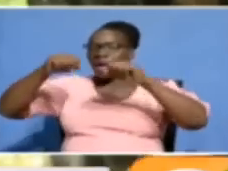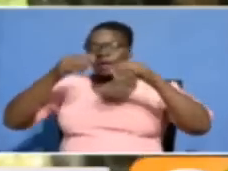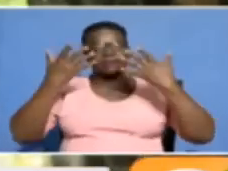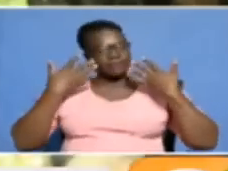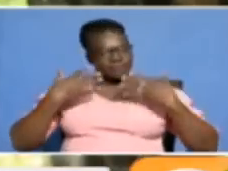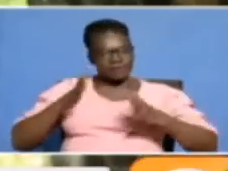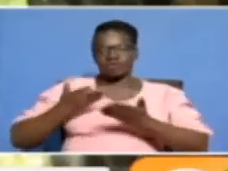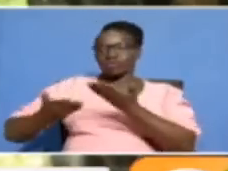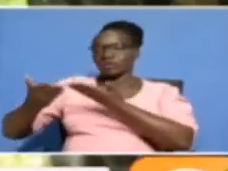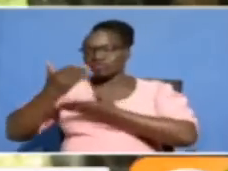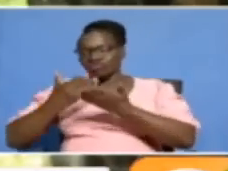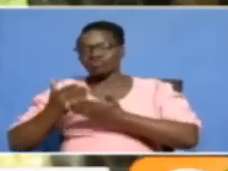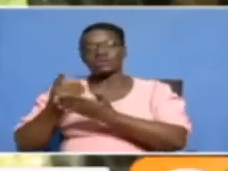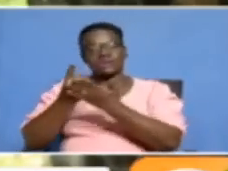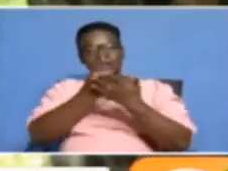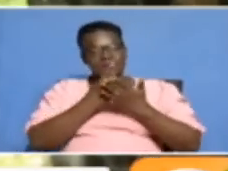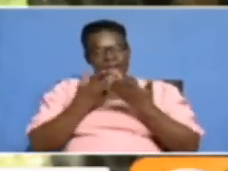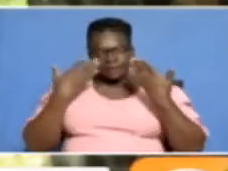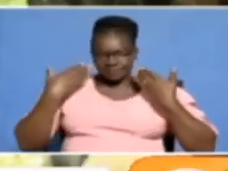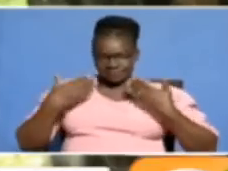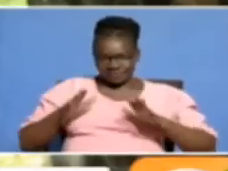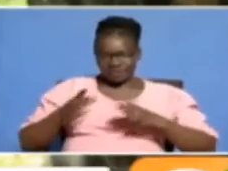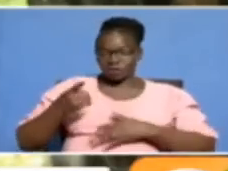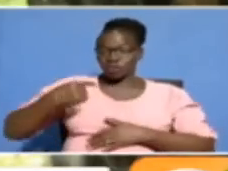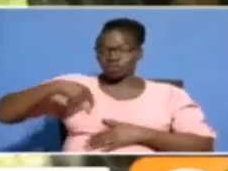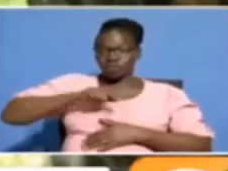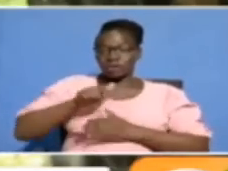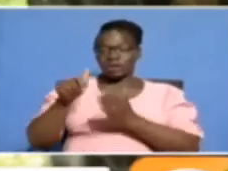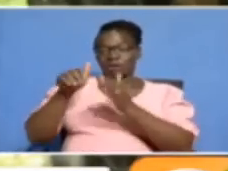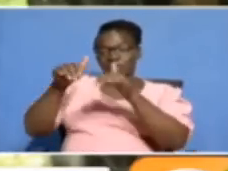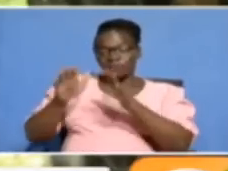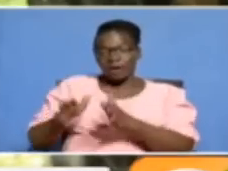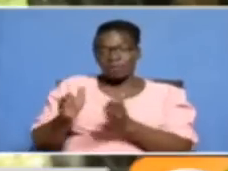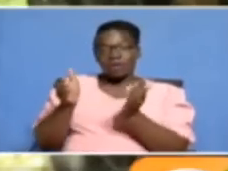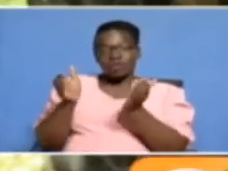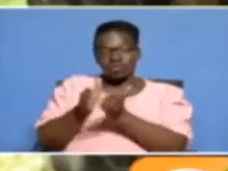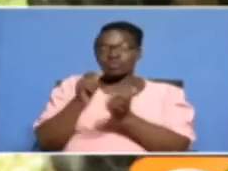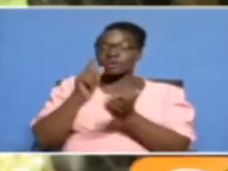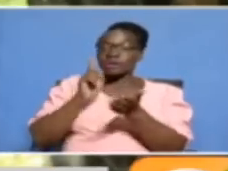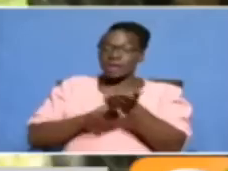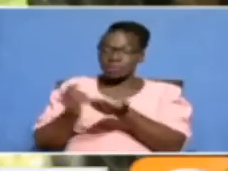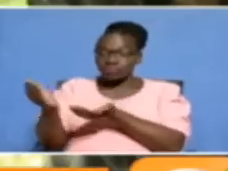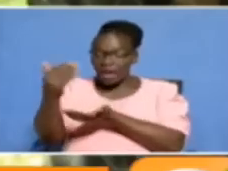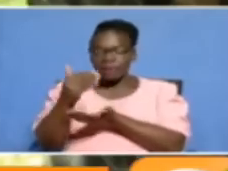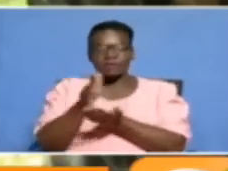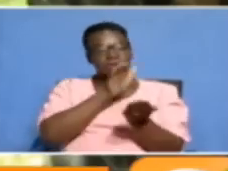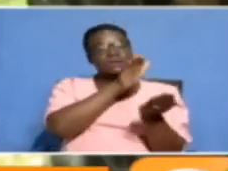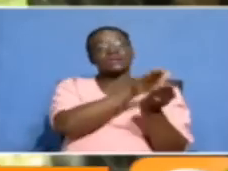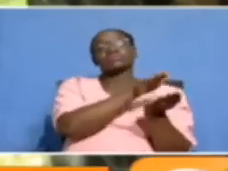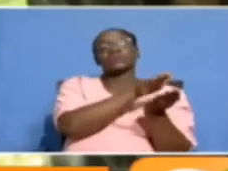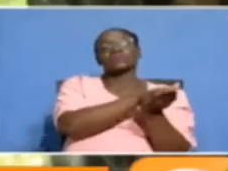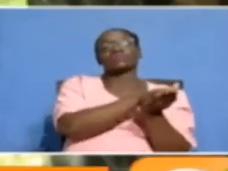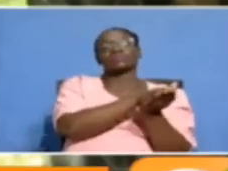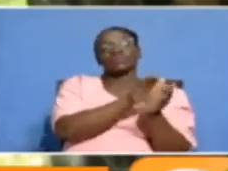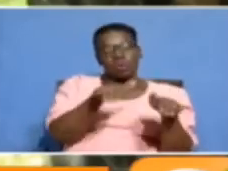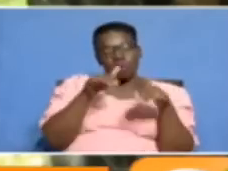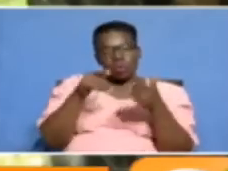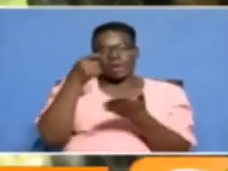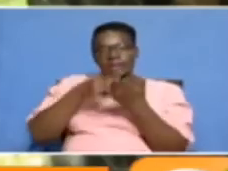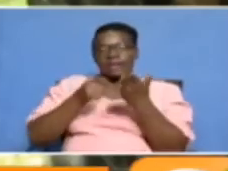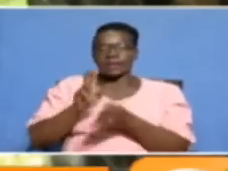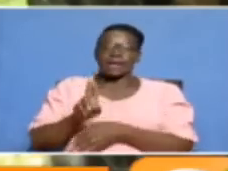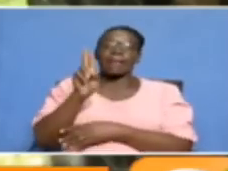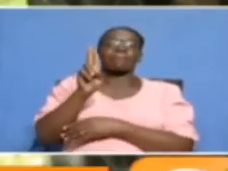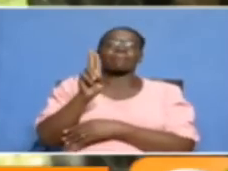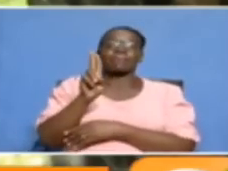tumeongea, tumewasiliana kama wakulima ya mahindi, tuweke mahindi hata ukikongoa unaweka. Tukingosubiri bei kwa sababu bei ita